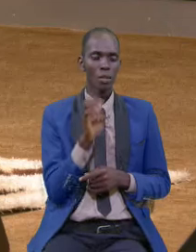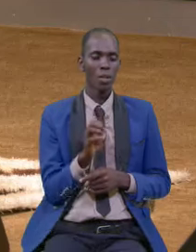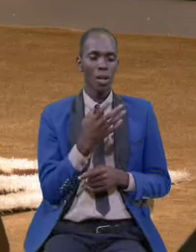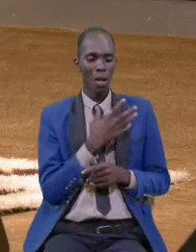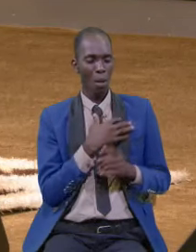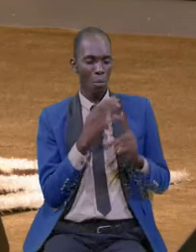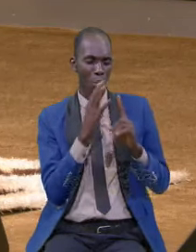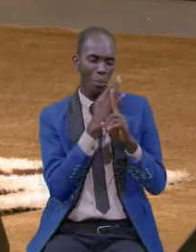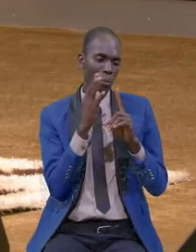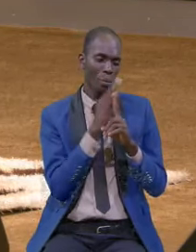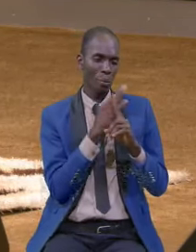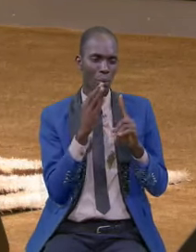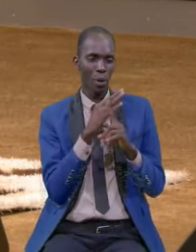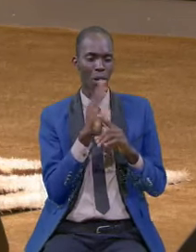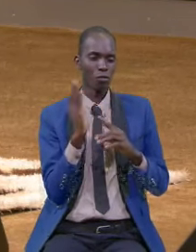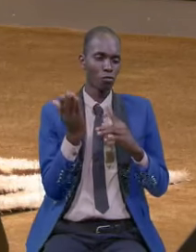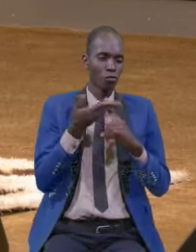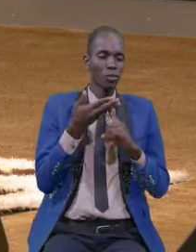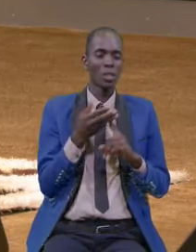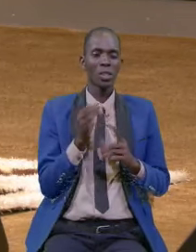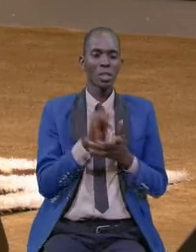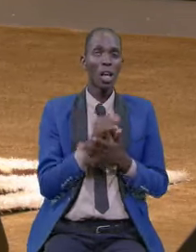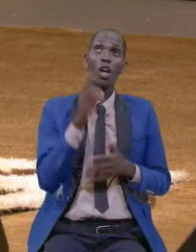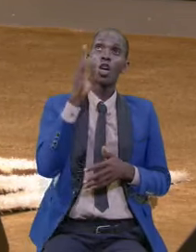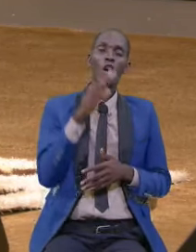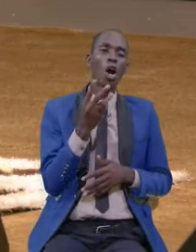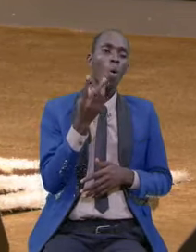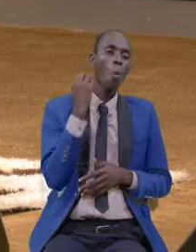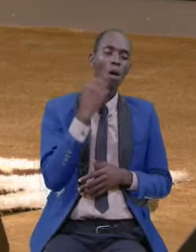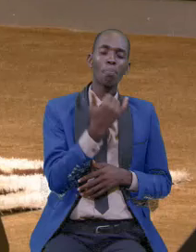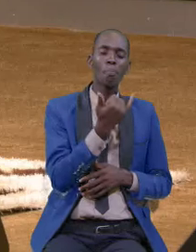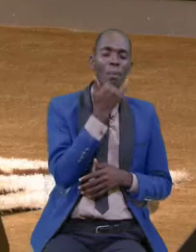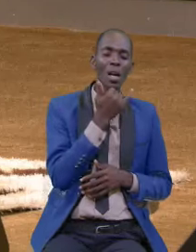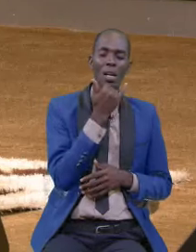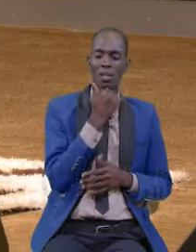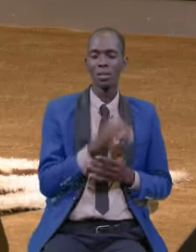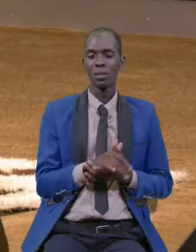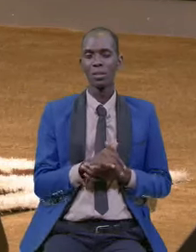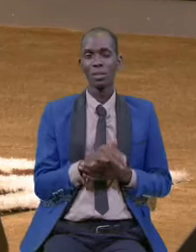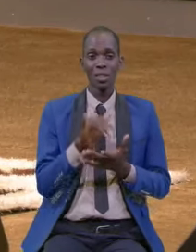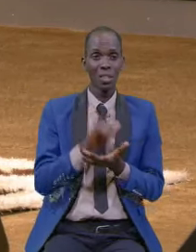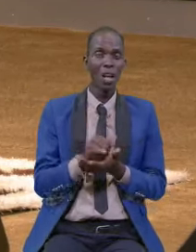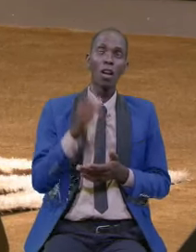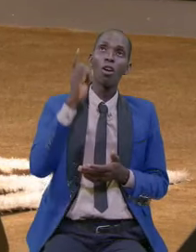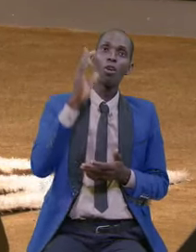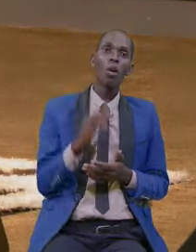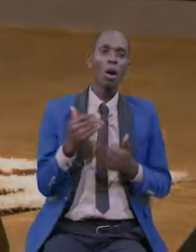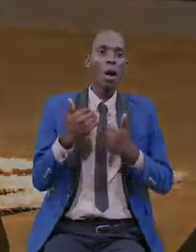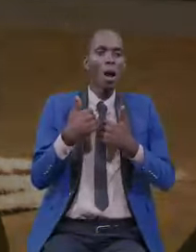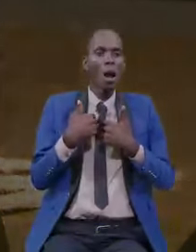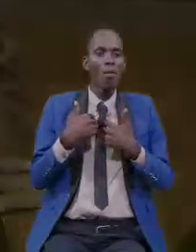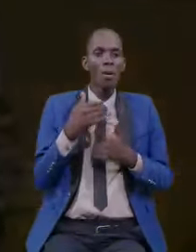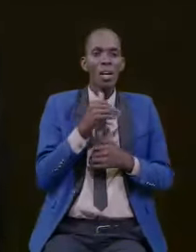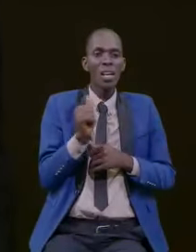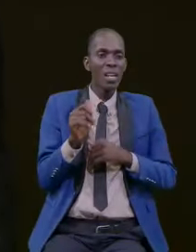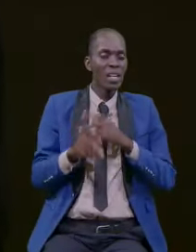that God was wrong, that God had a kind of motive.